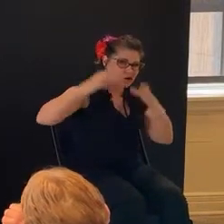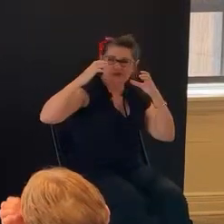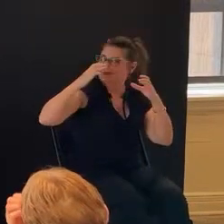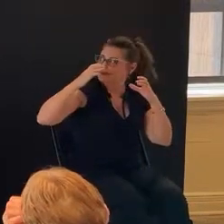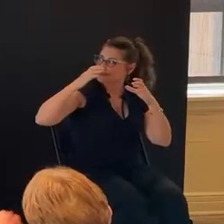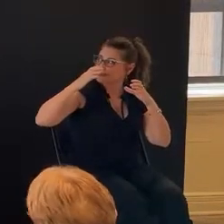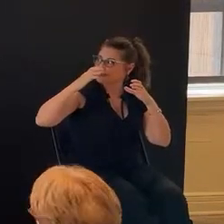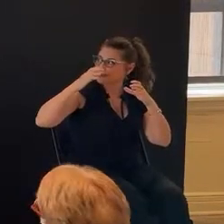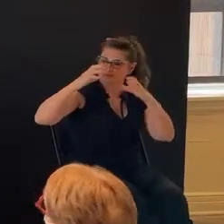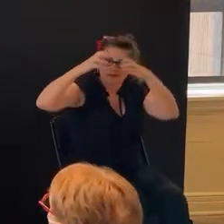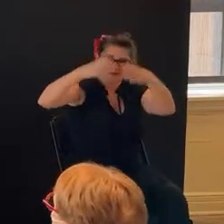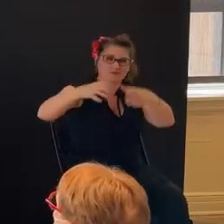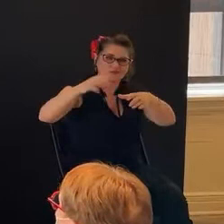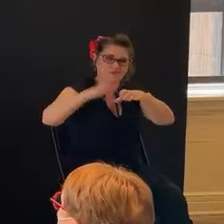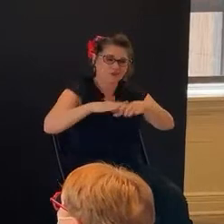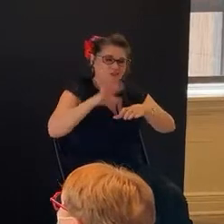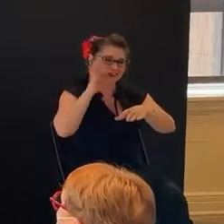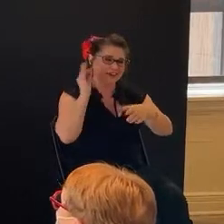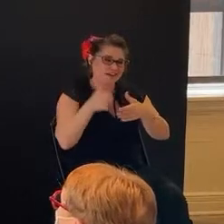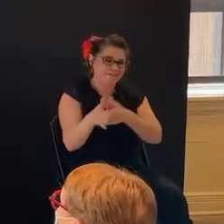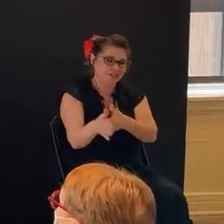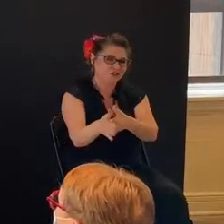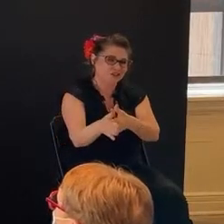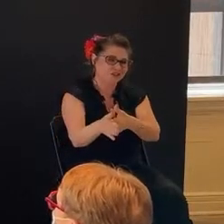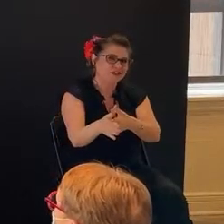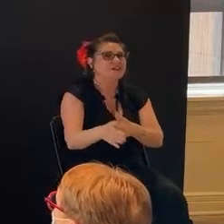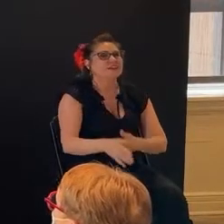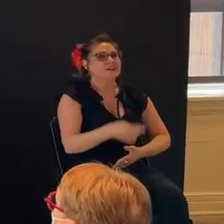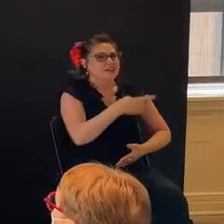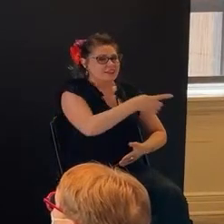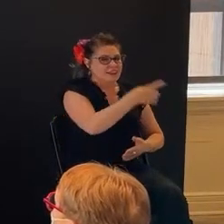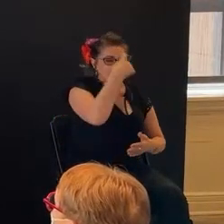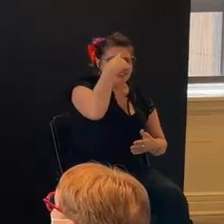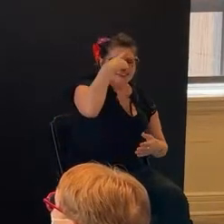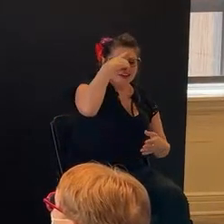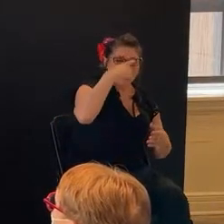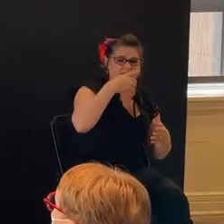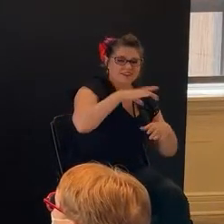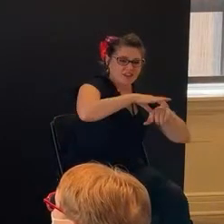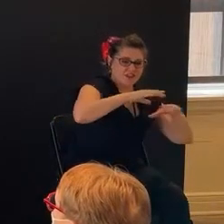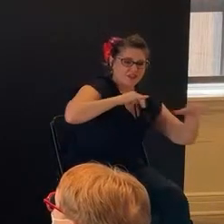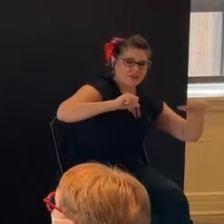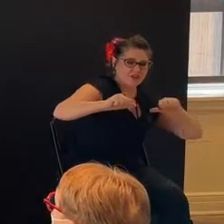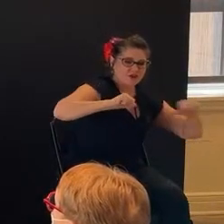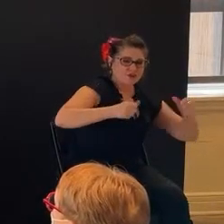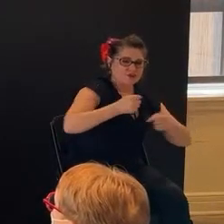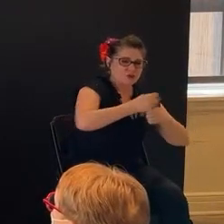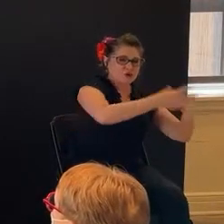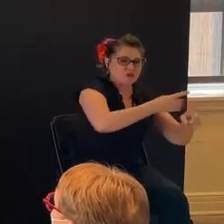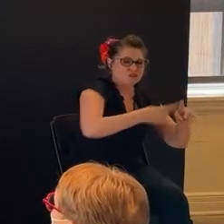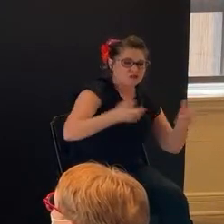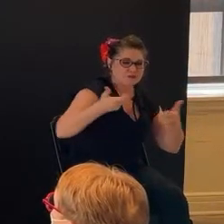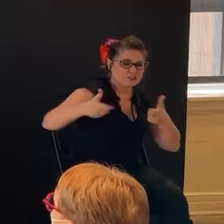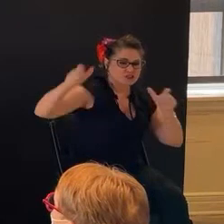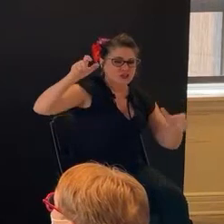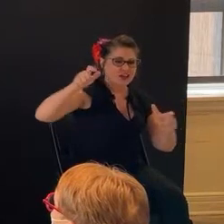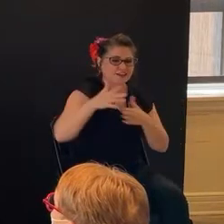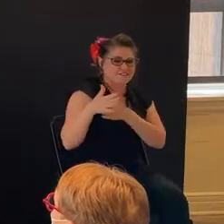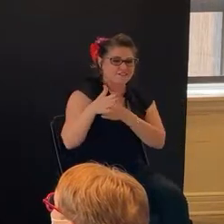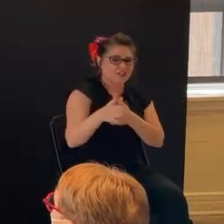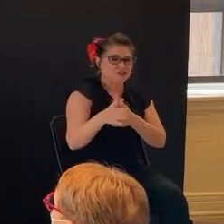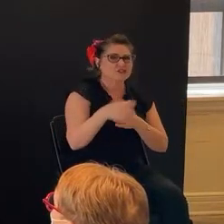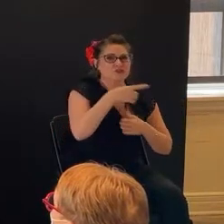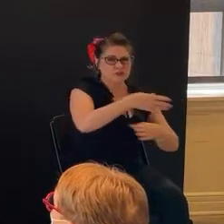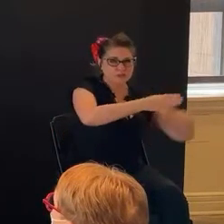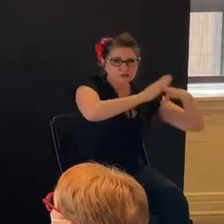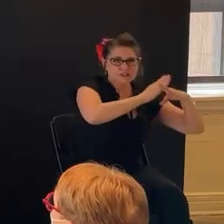giant catfish, and they thought that the earthquakes were caused by the movement of the giant catfish, so he's protecting his people